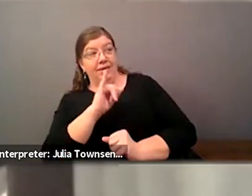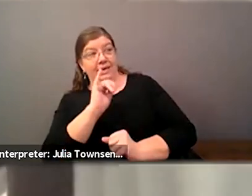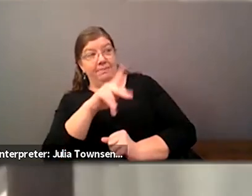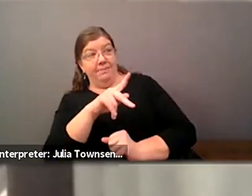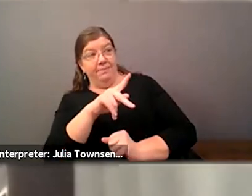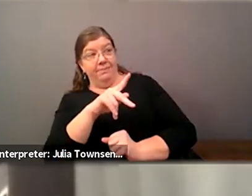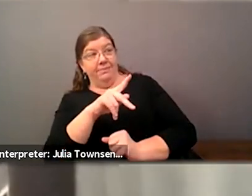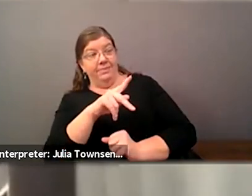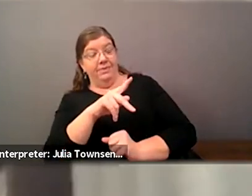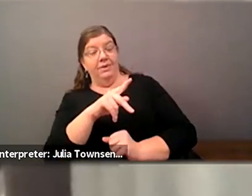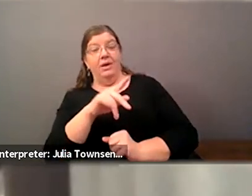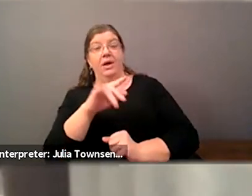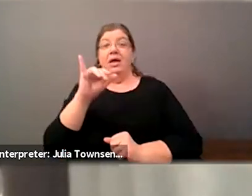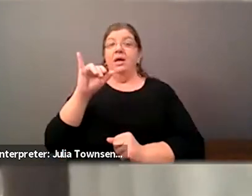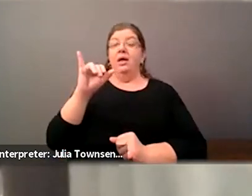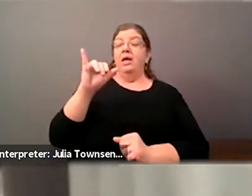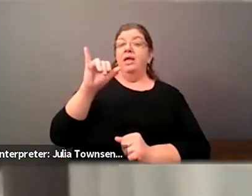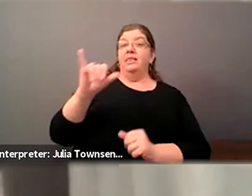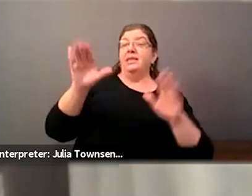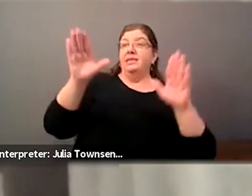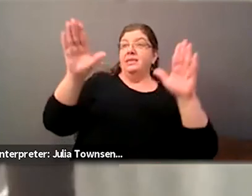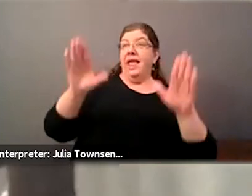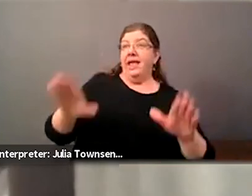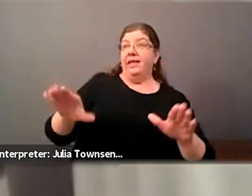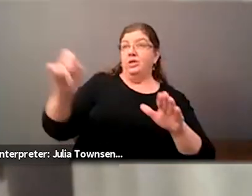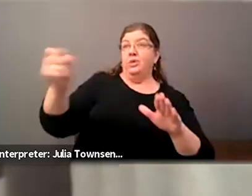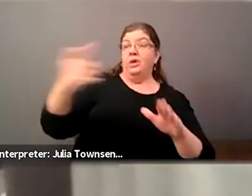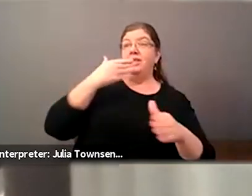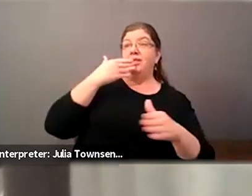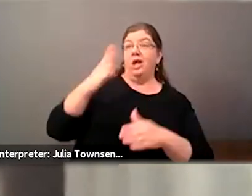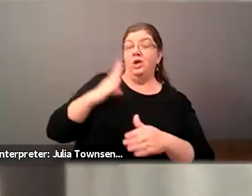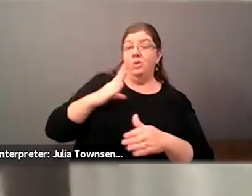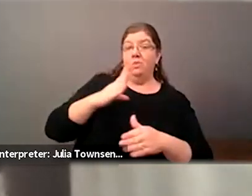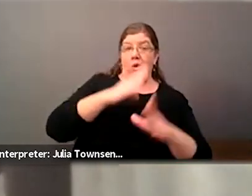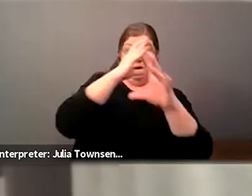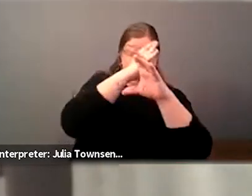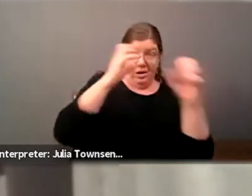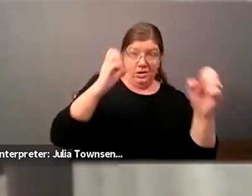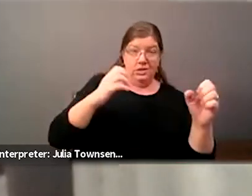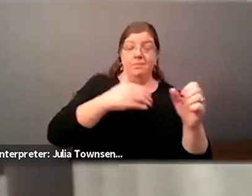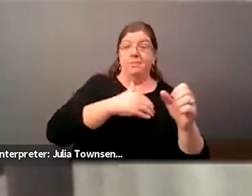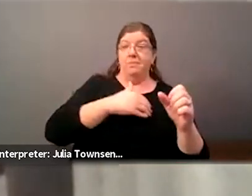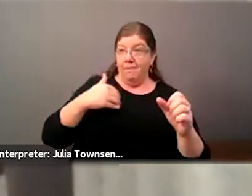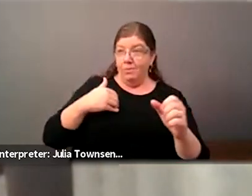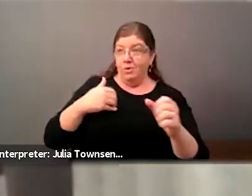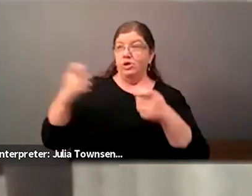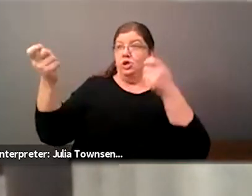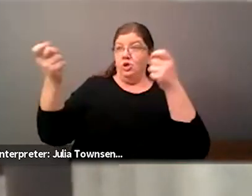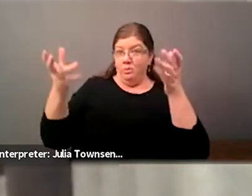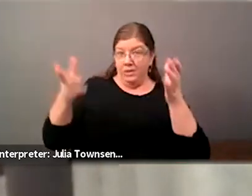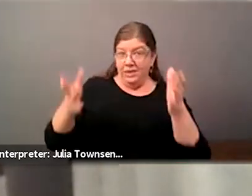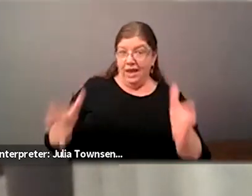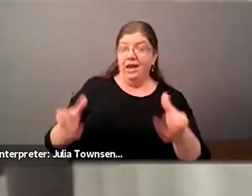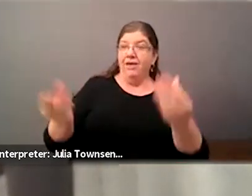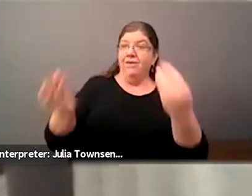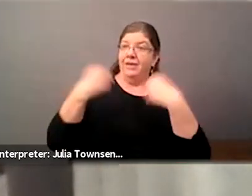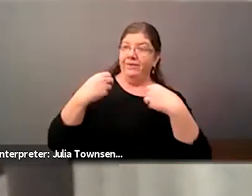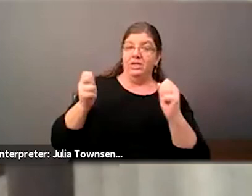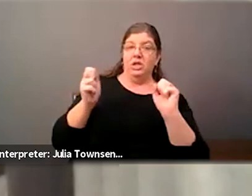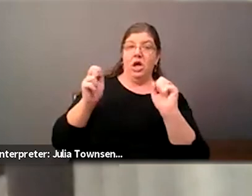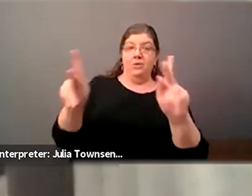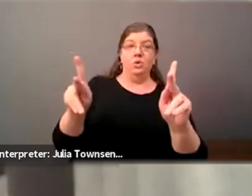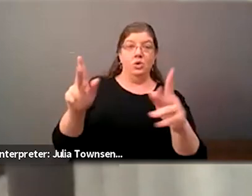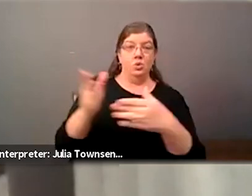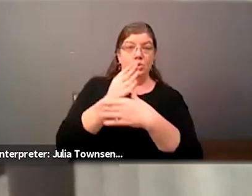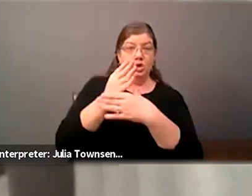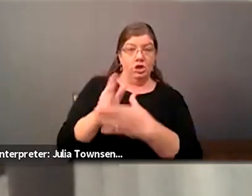that's an excellent question um thank you board president and board members and superintendent uh for giving us this opportunity to